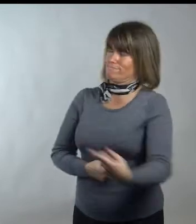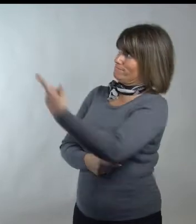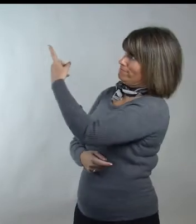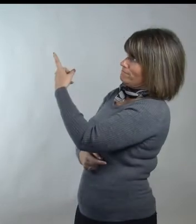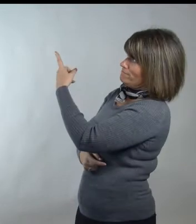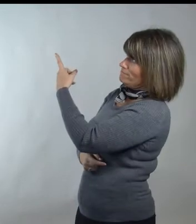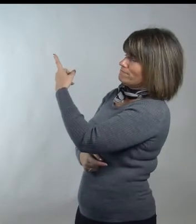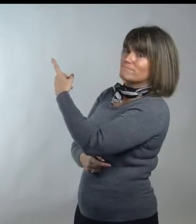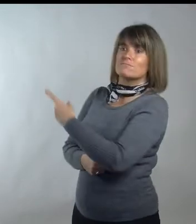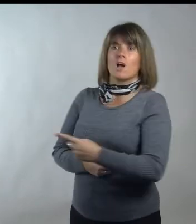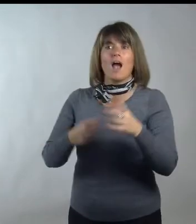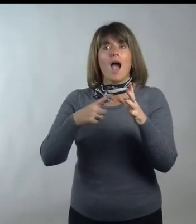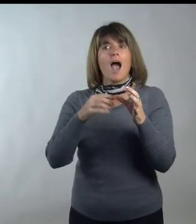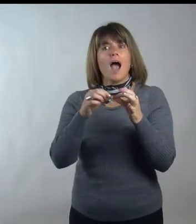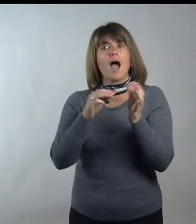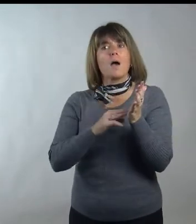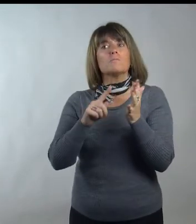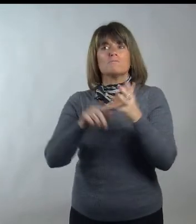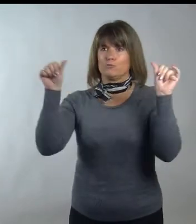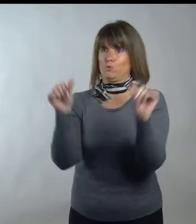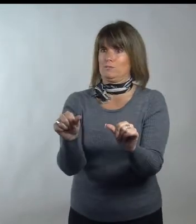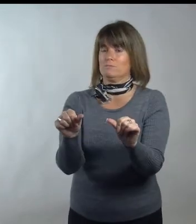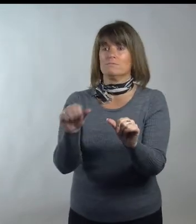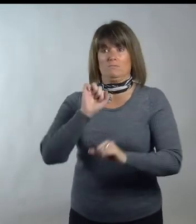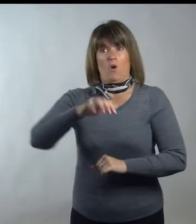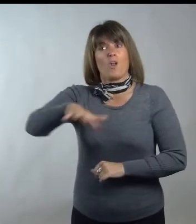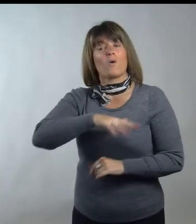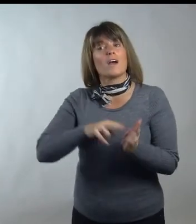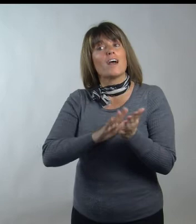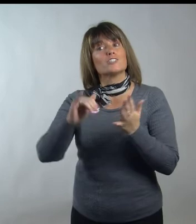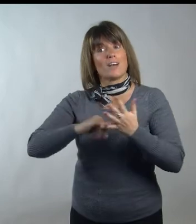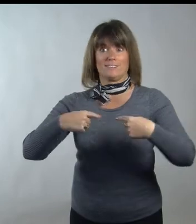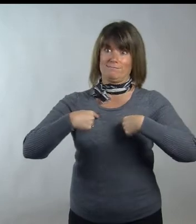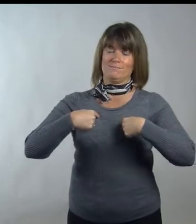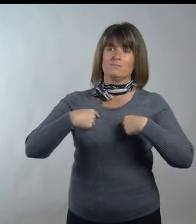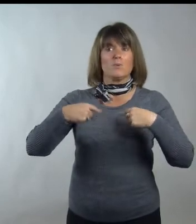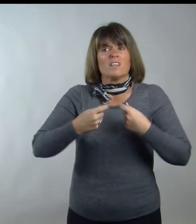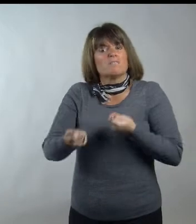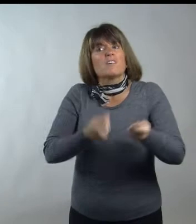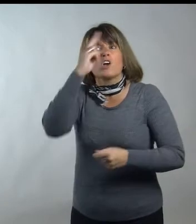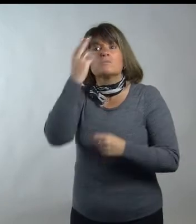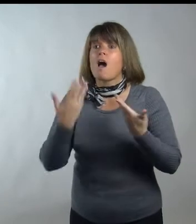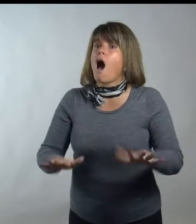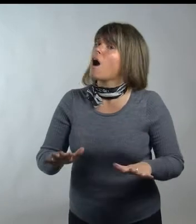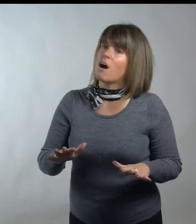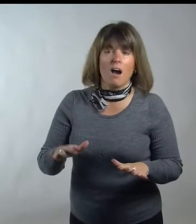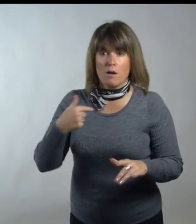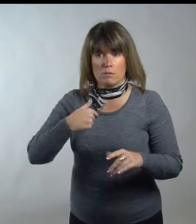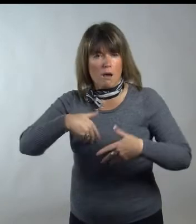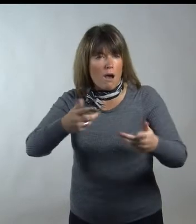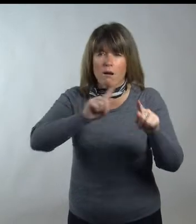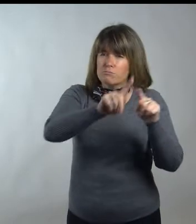Bromorganog University Health Board, or ABMU for short, and we run your local NHS. We don't just run